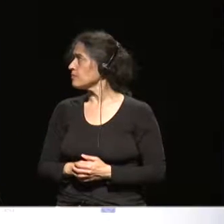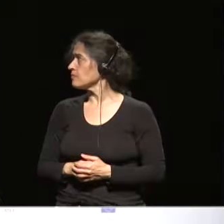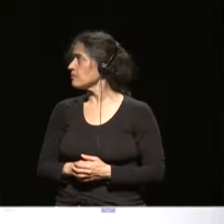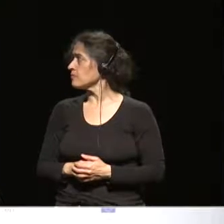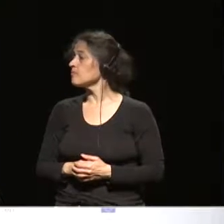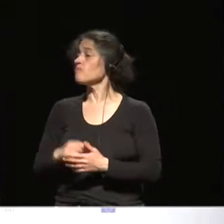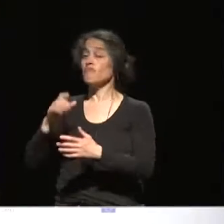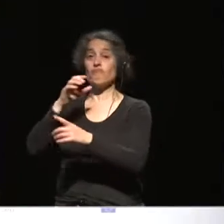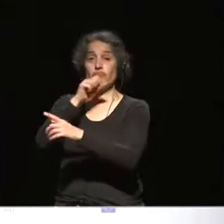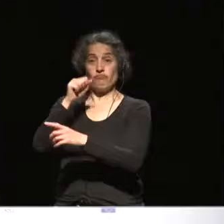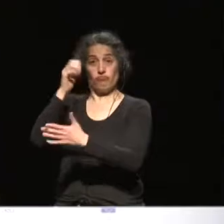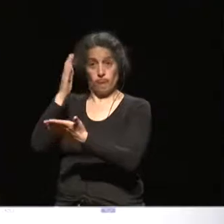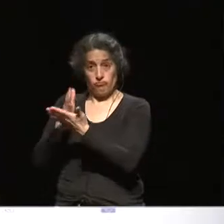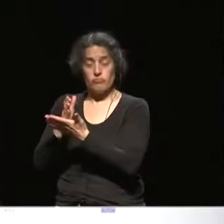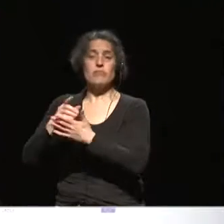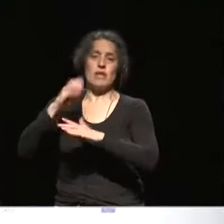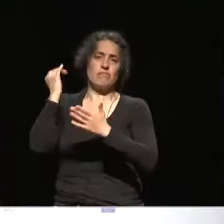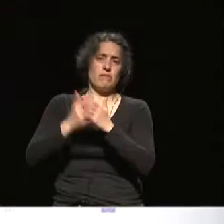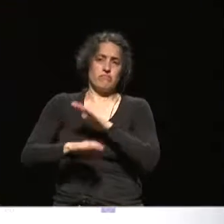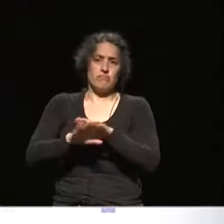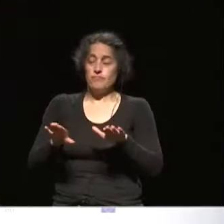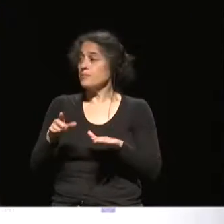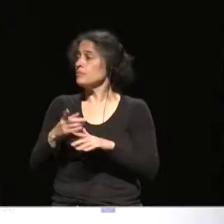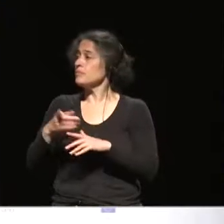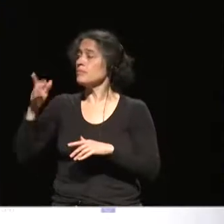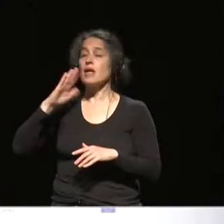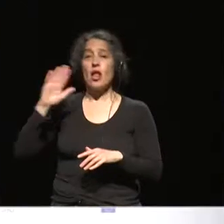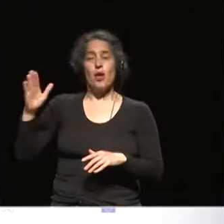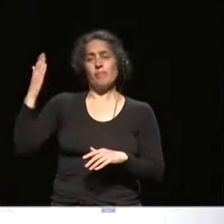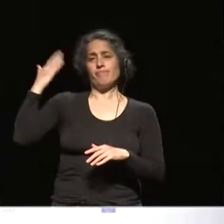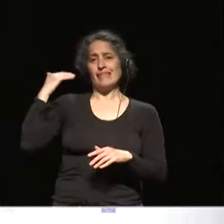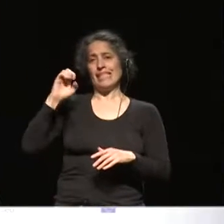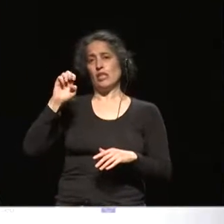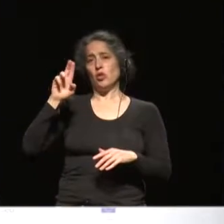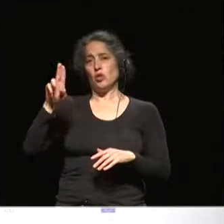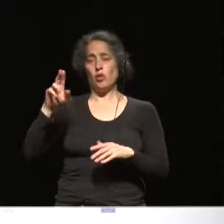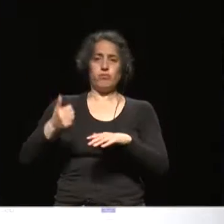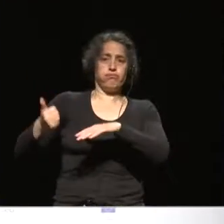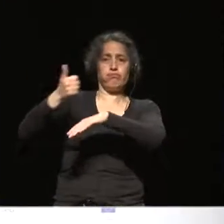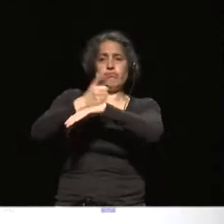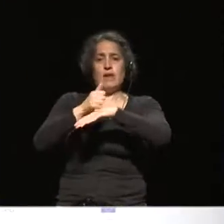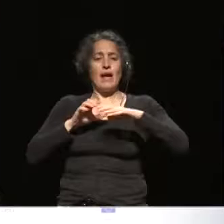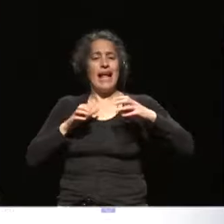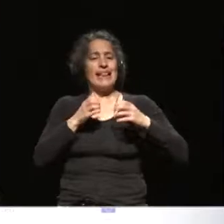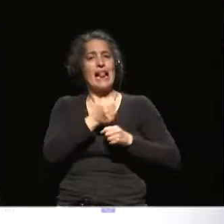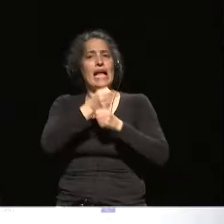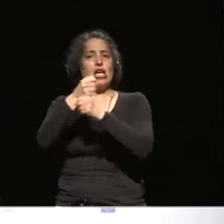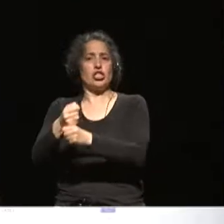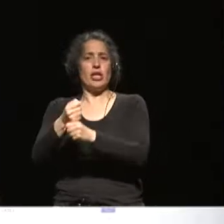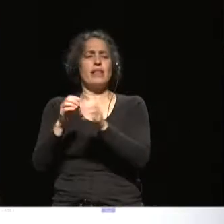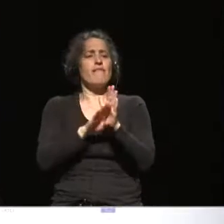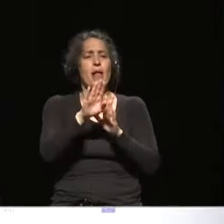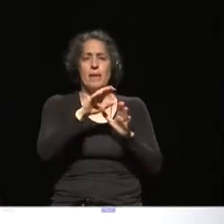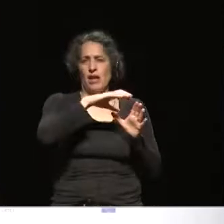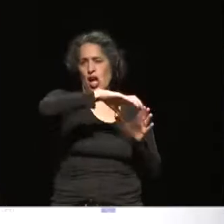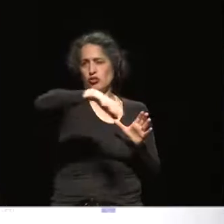the first round of questions. Please introduce yourself. Geert Heikens, a former EU head of delegation in a couple of developing countries.